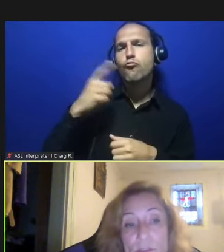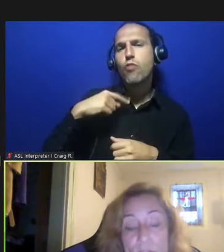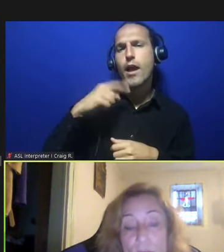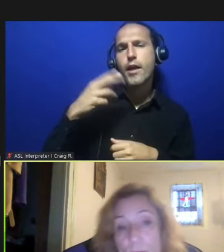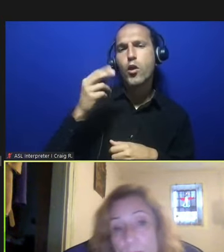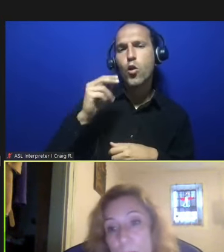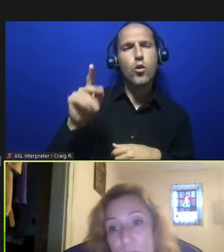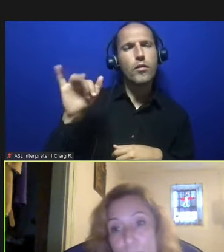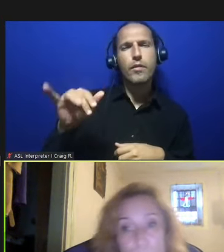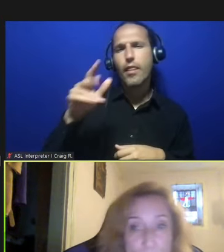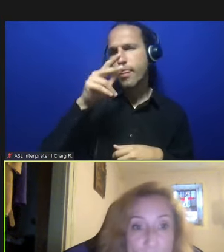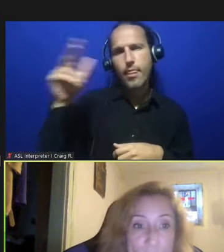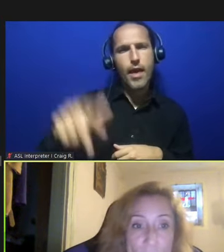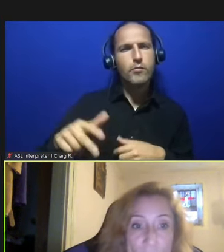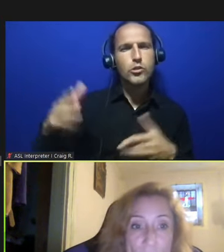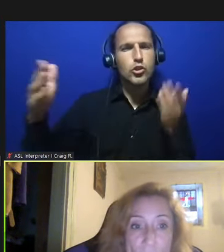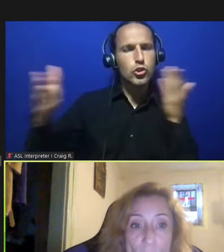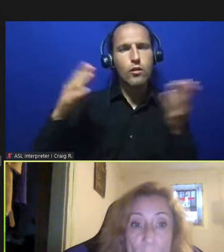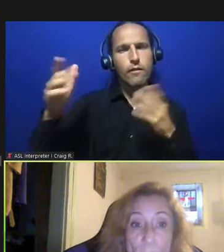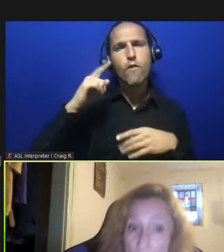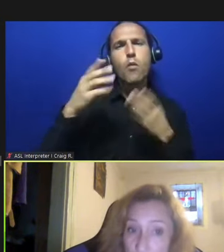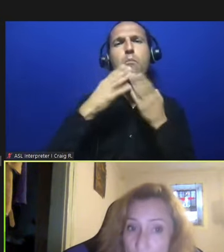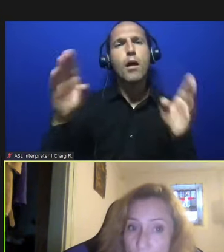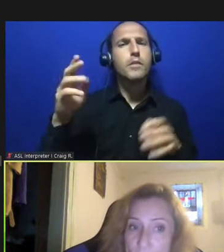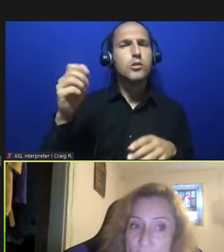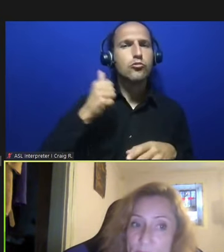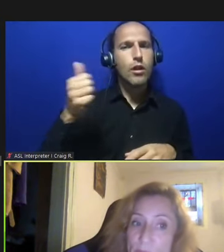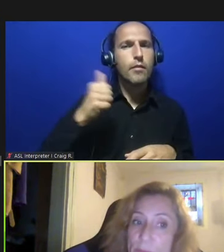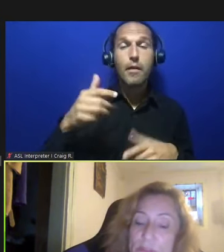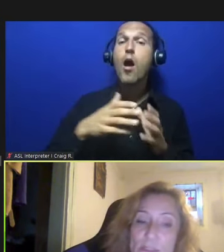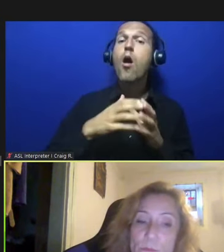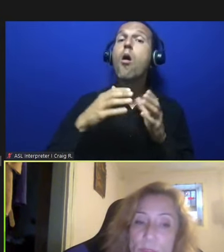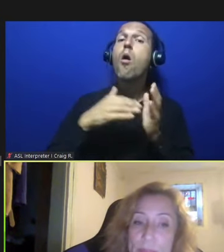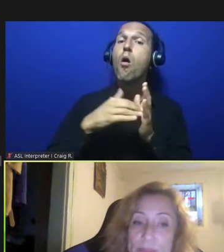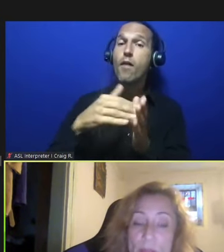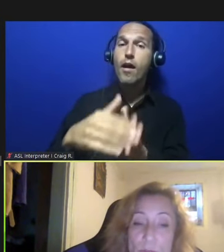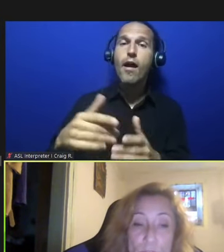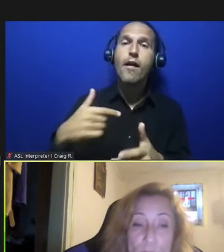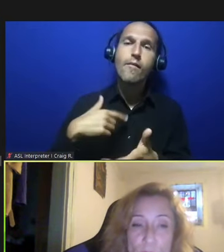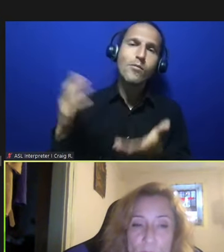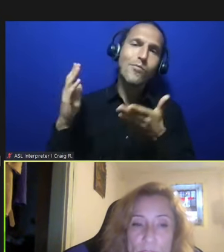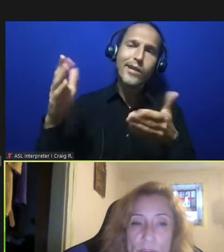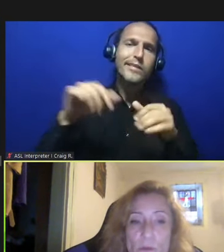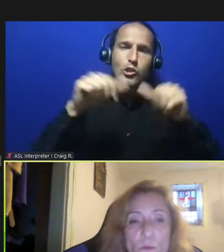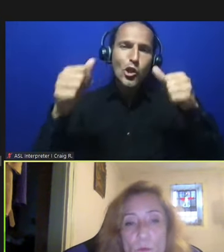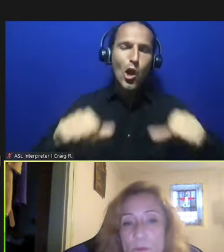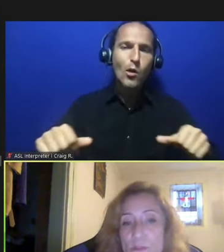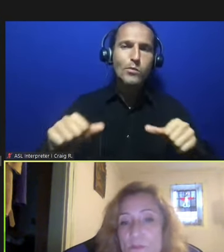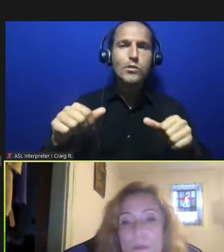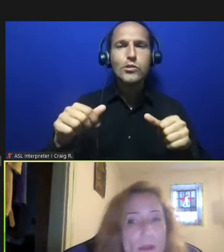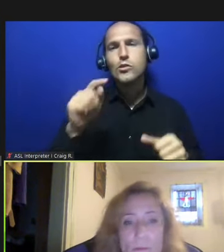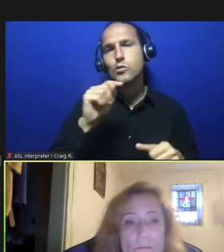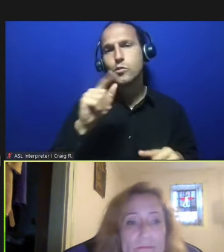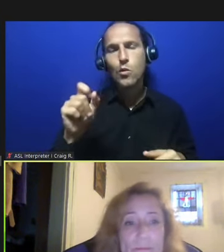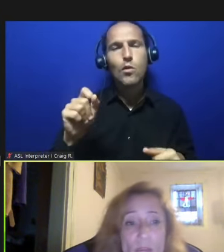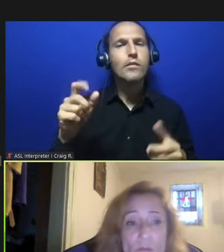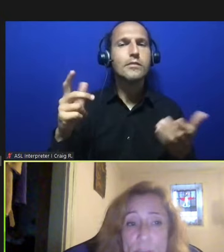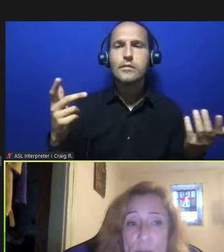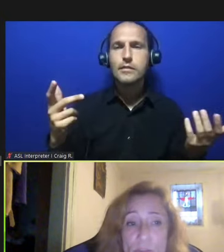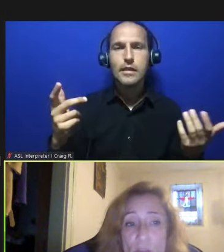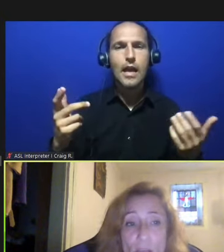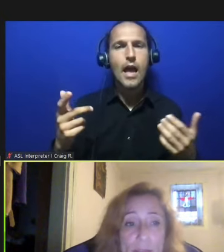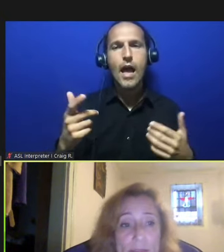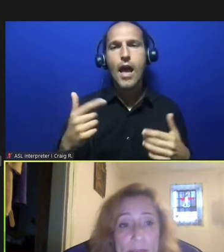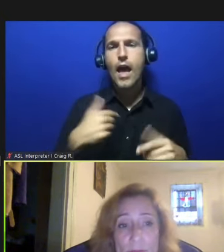poorly served by public transportation. Many of my workdays find me transporting my sculpture tools, which